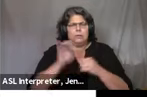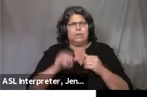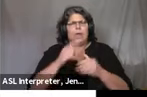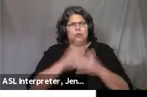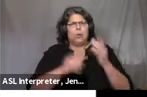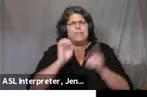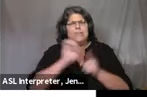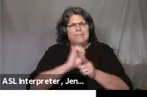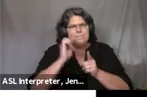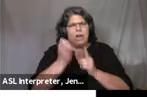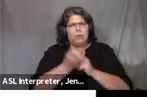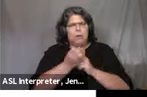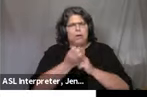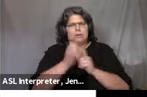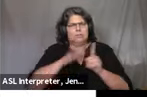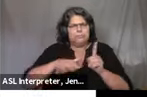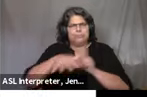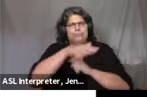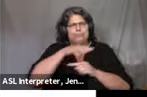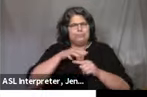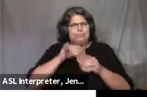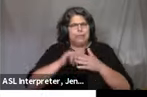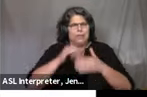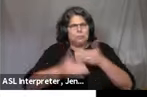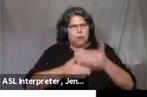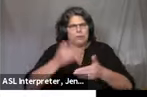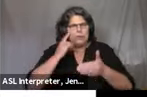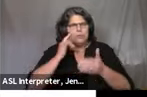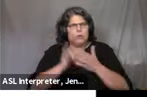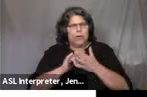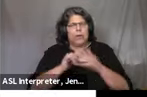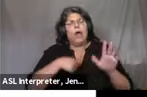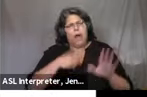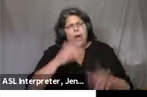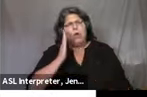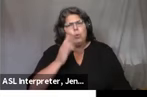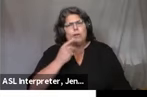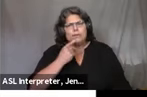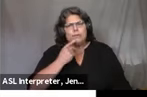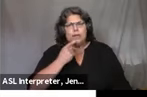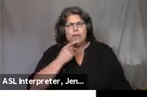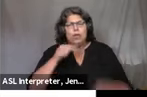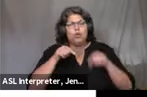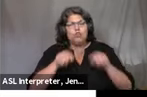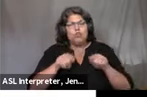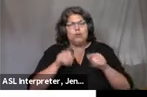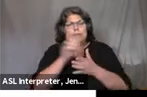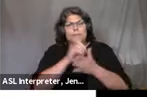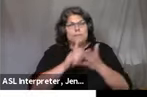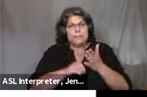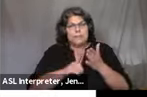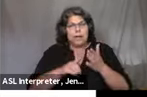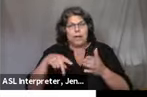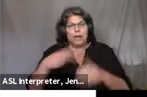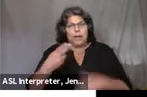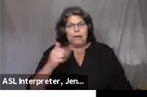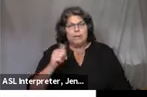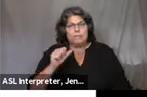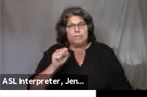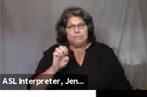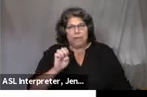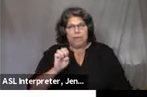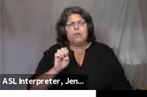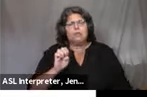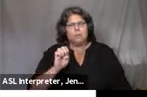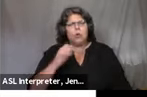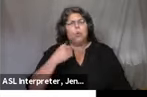environmental process is for. I will say that during the design phase, there are